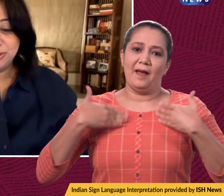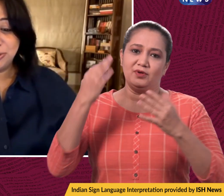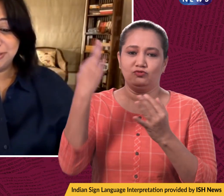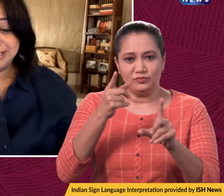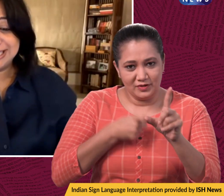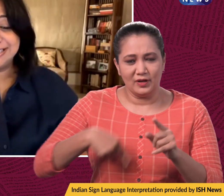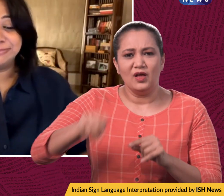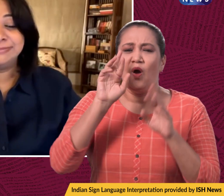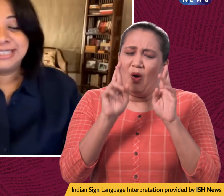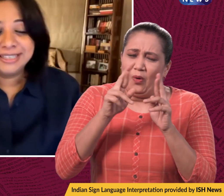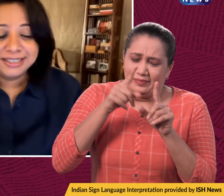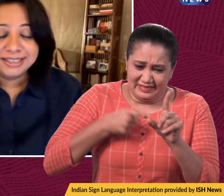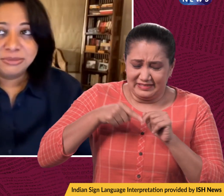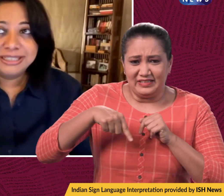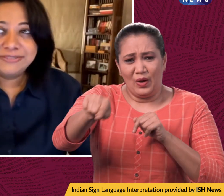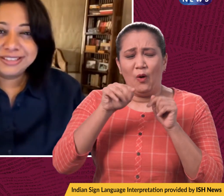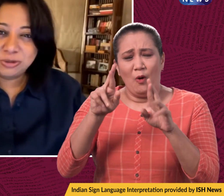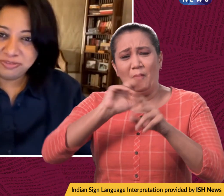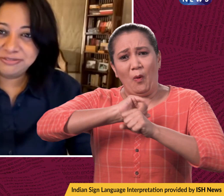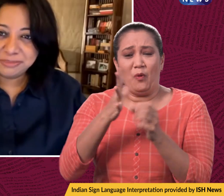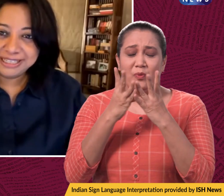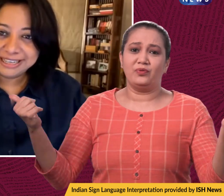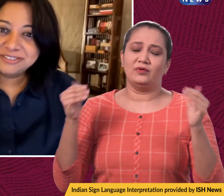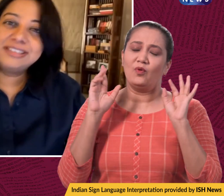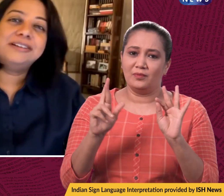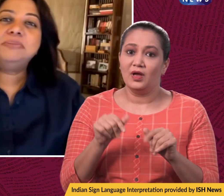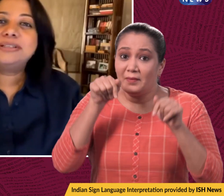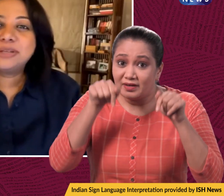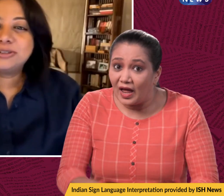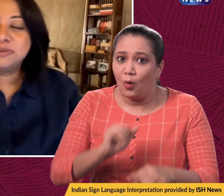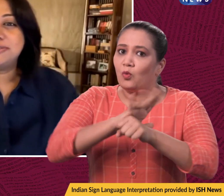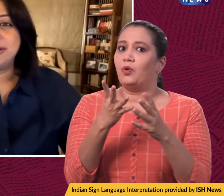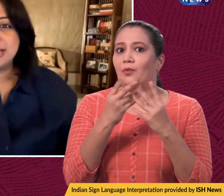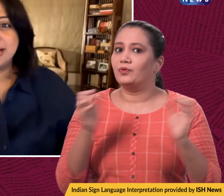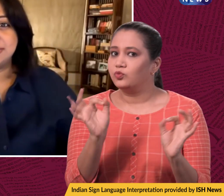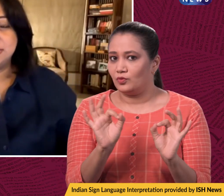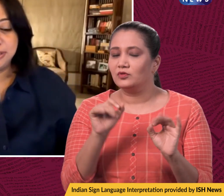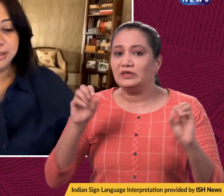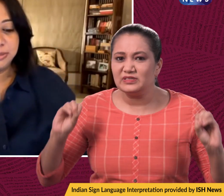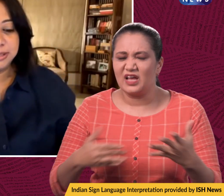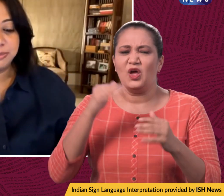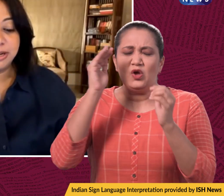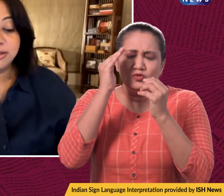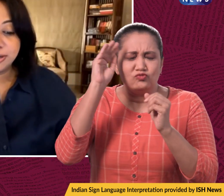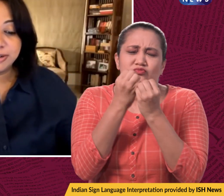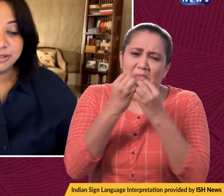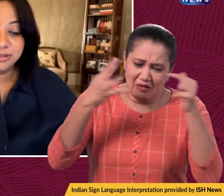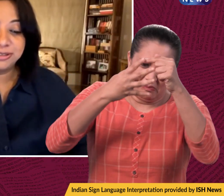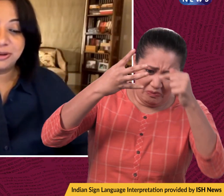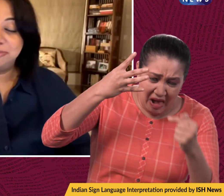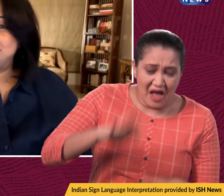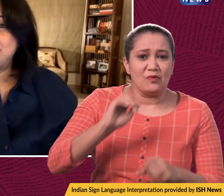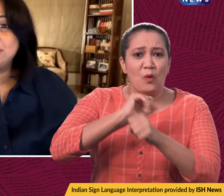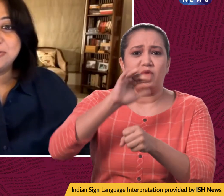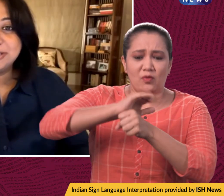you. We do hope that this year, leaves us COVID-free by the end of the year, but we're not COVID-free right now. To begin with, a lot of our news at